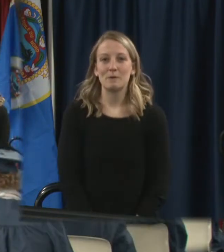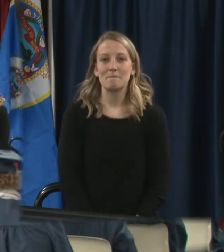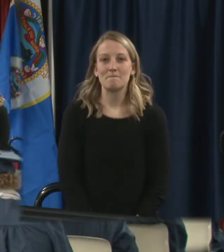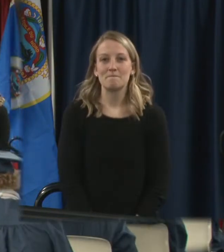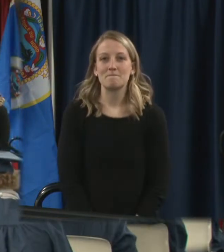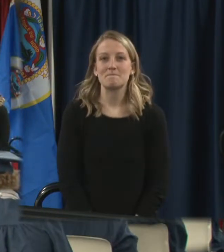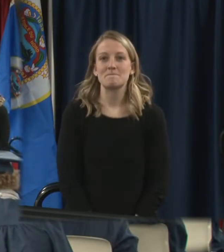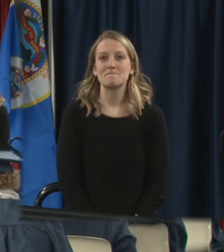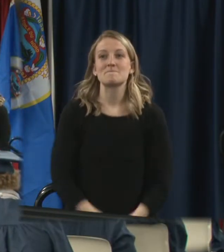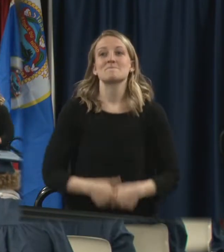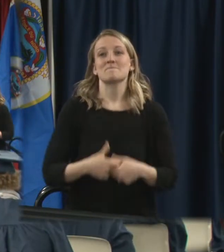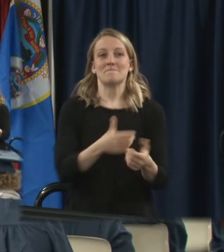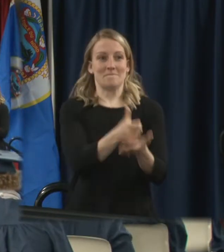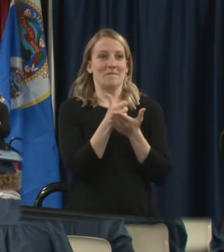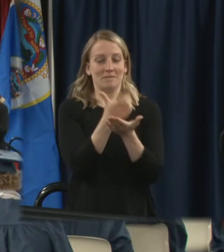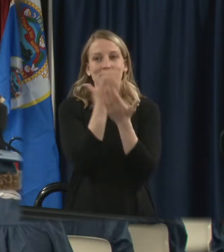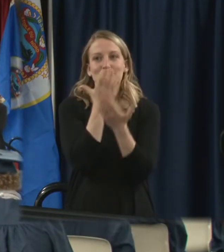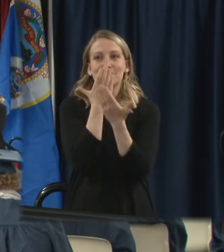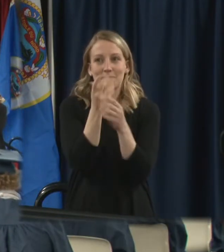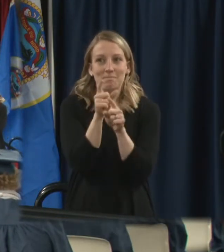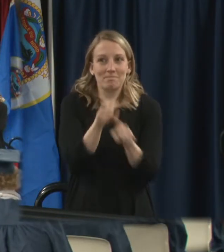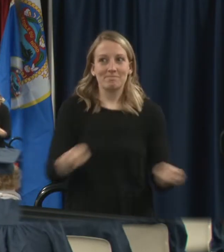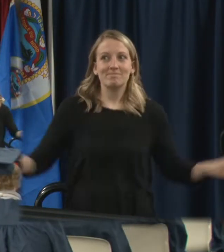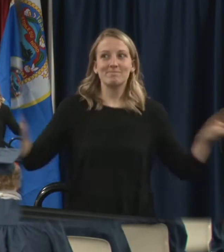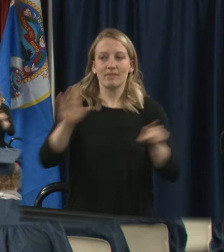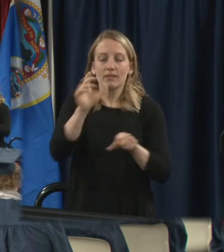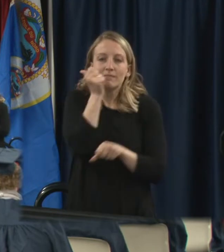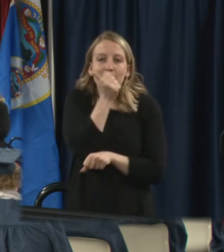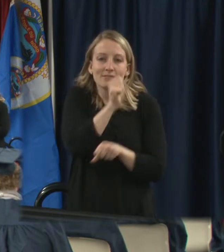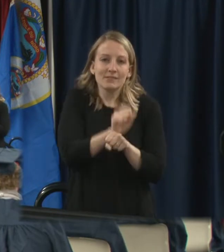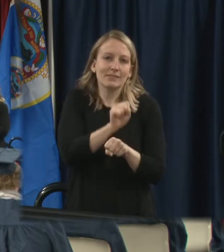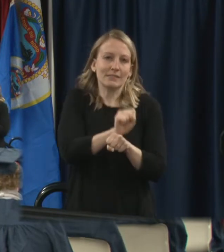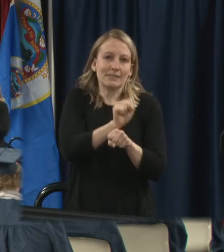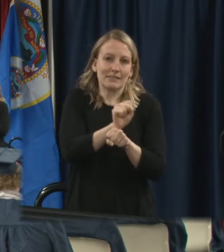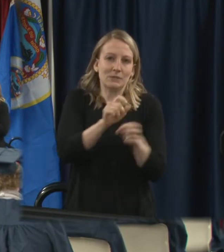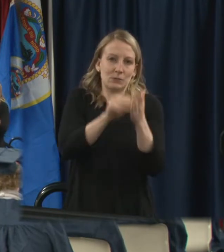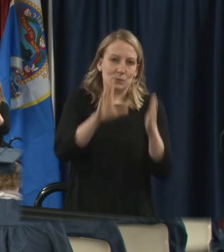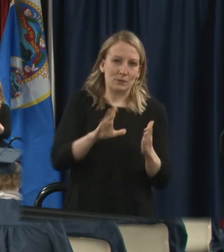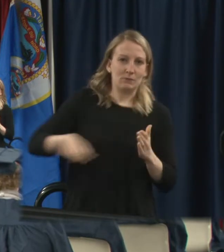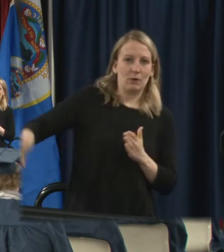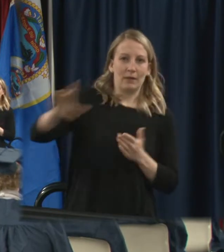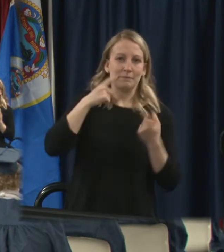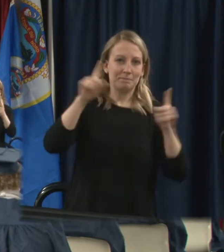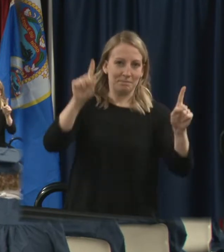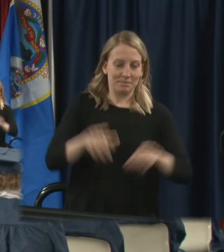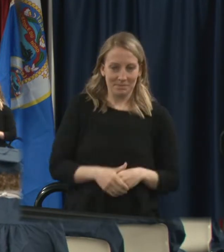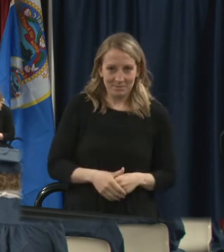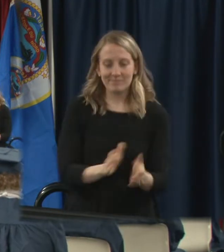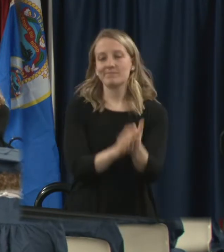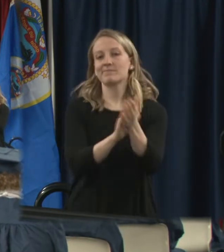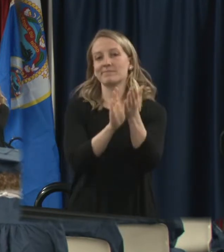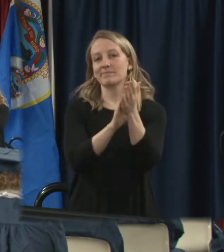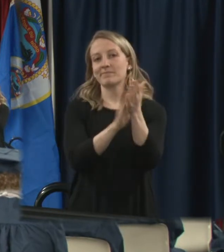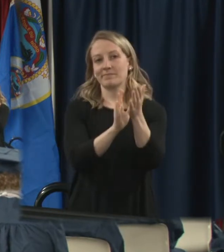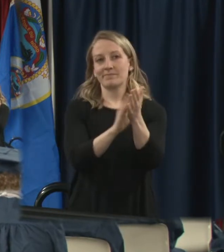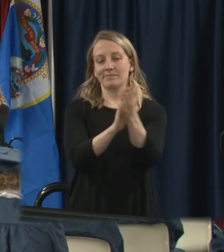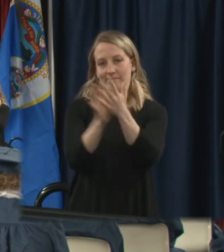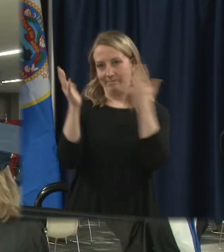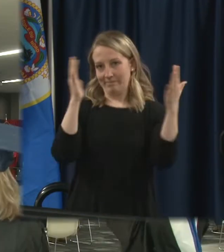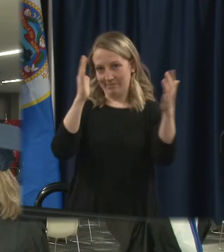Please help me thank these dedicated individuals for tirelessly working to help our students build their futures.